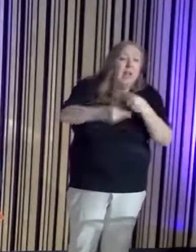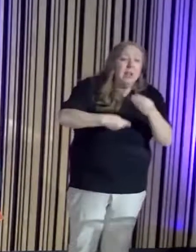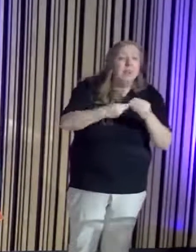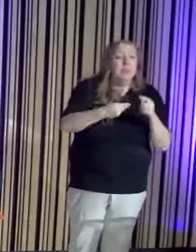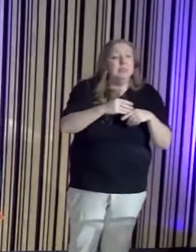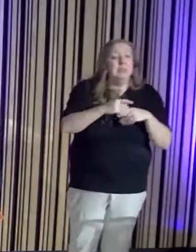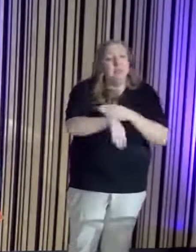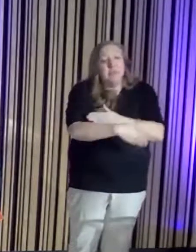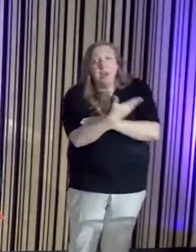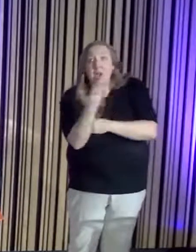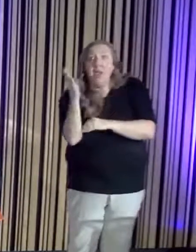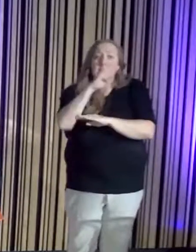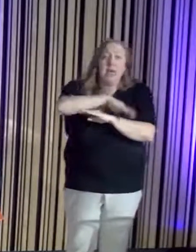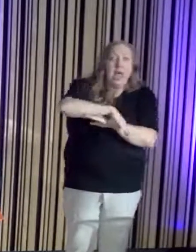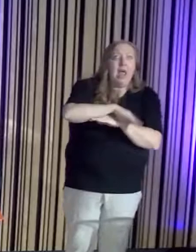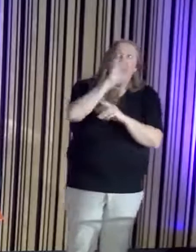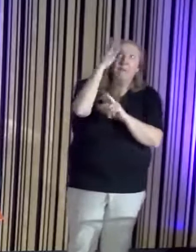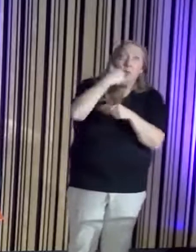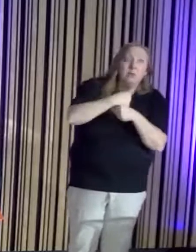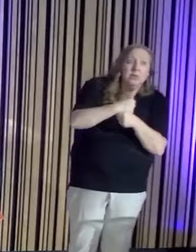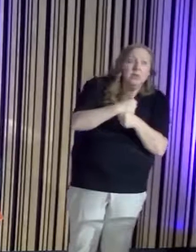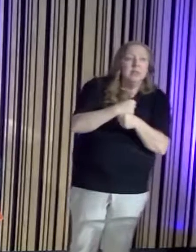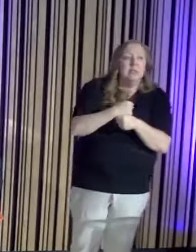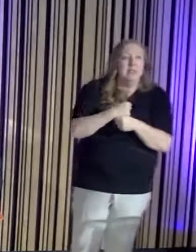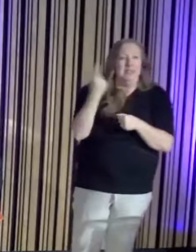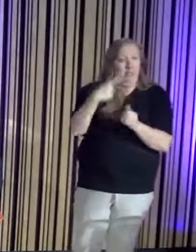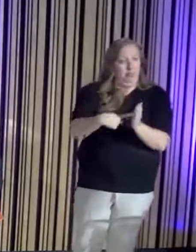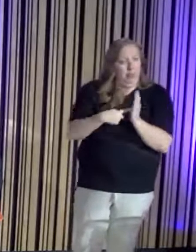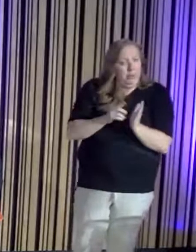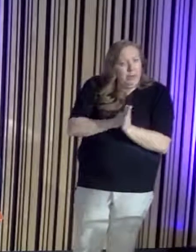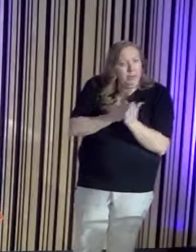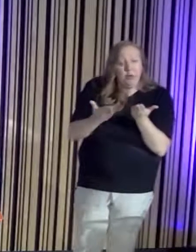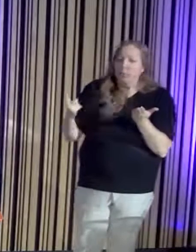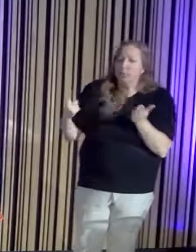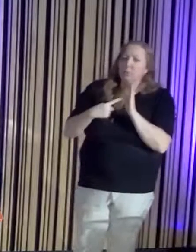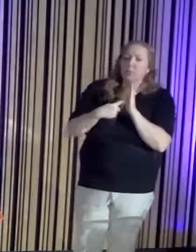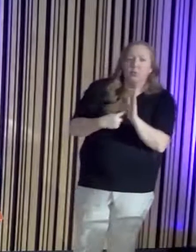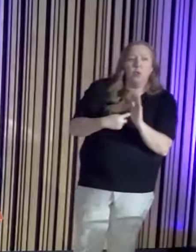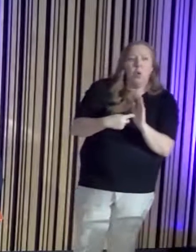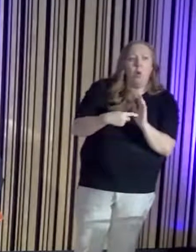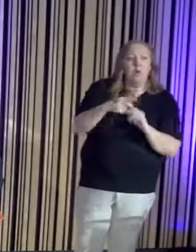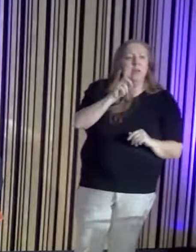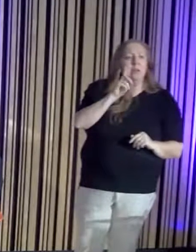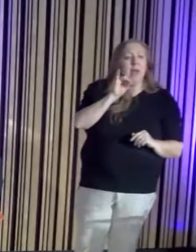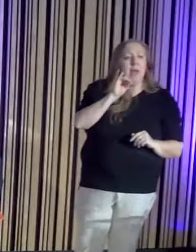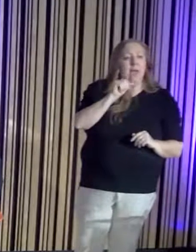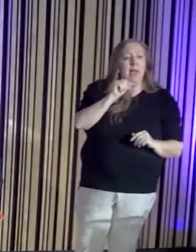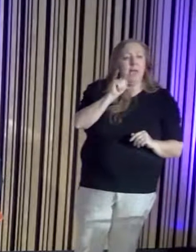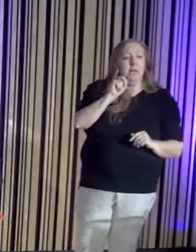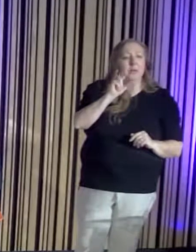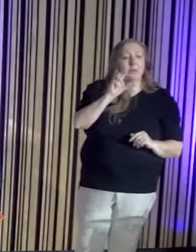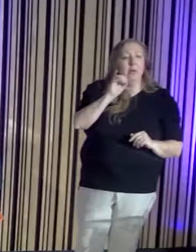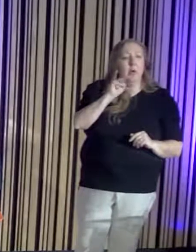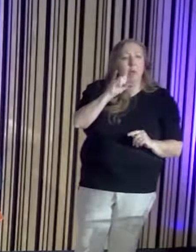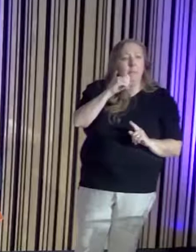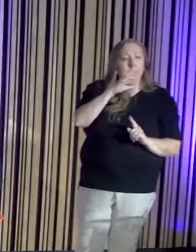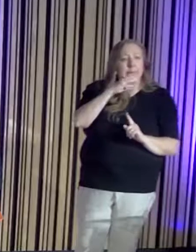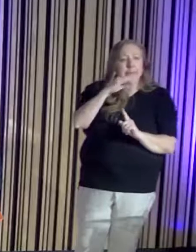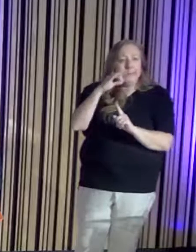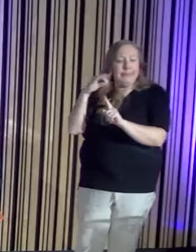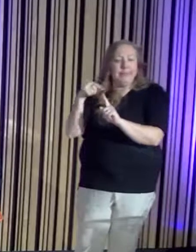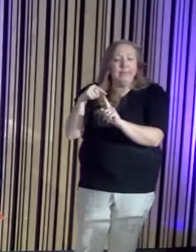photosynthetic. Someone once showed me one of the books, you showed diatoms, right? And this beautiful array of gorgeous, as you said,